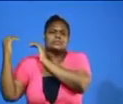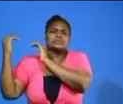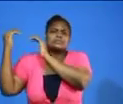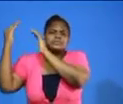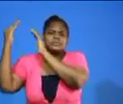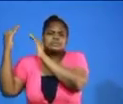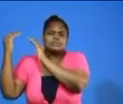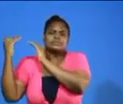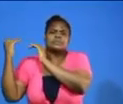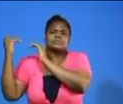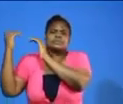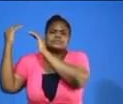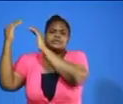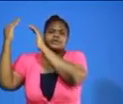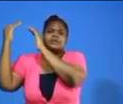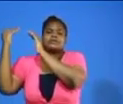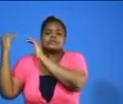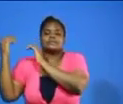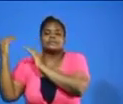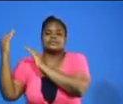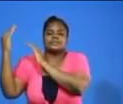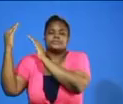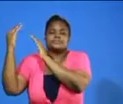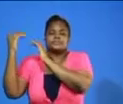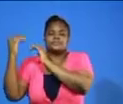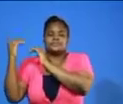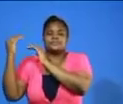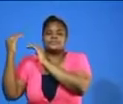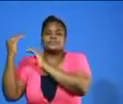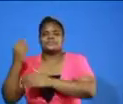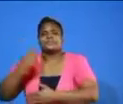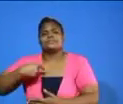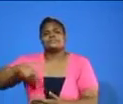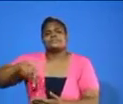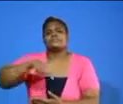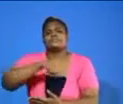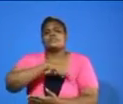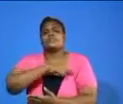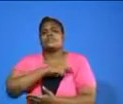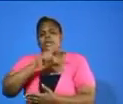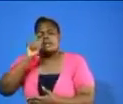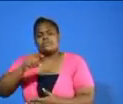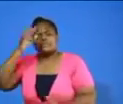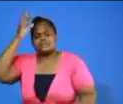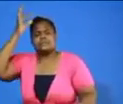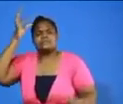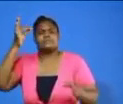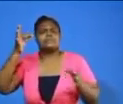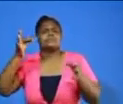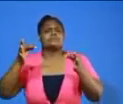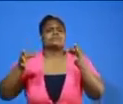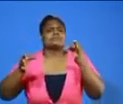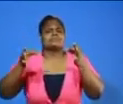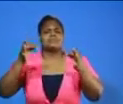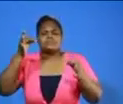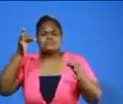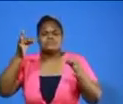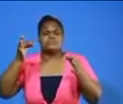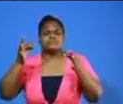engineer that's brave. We must make the